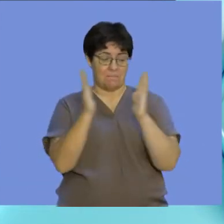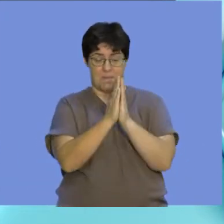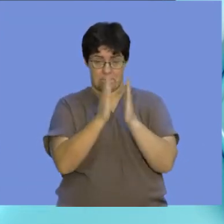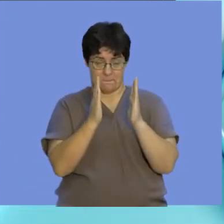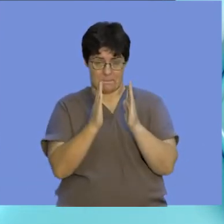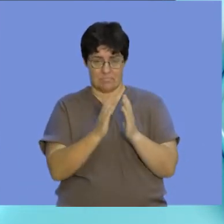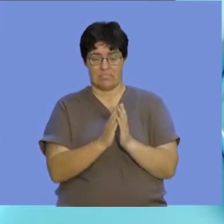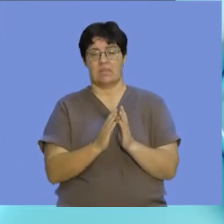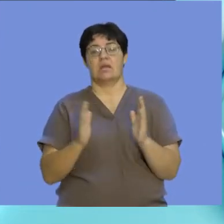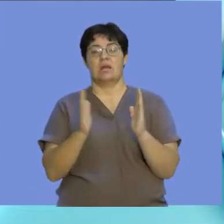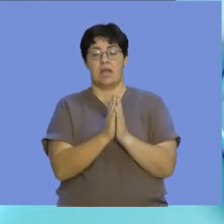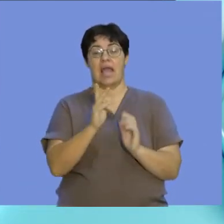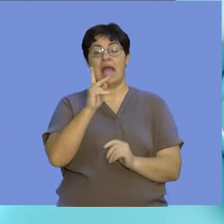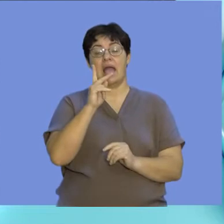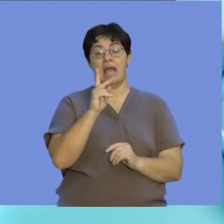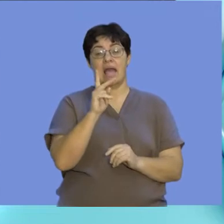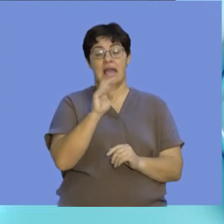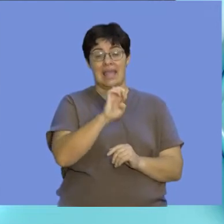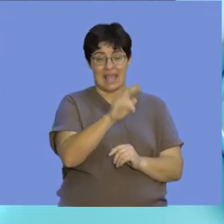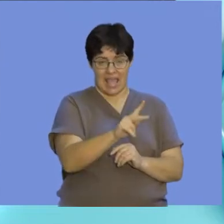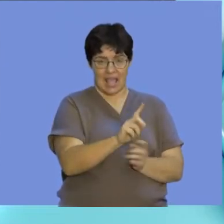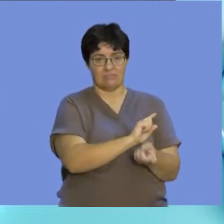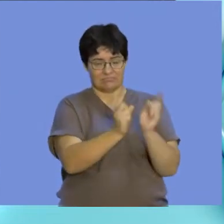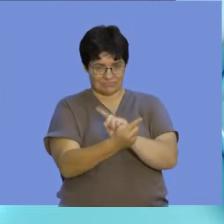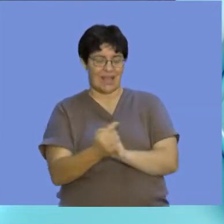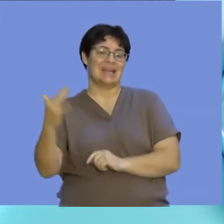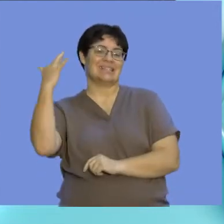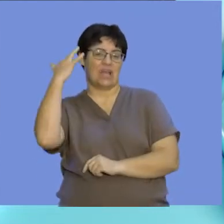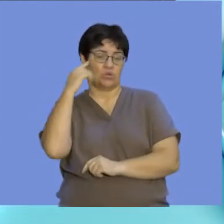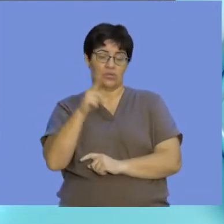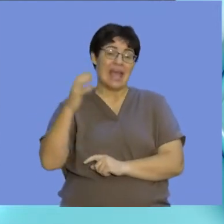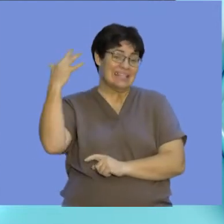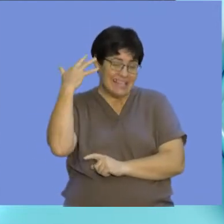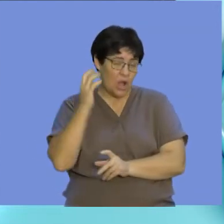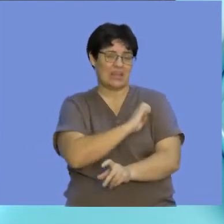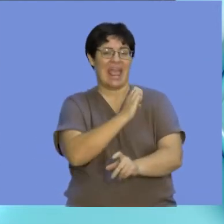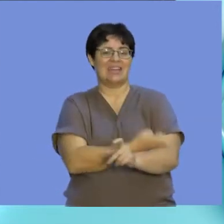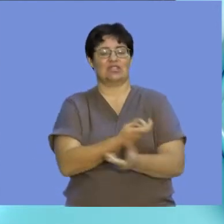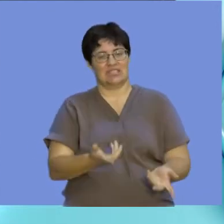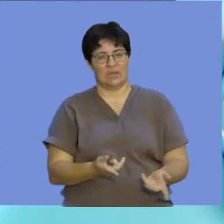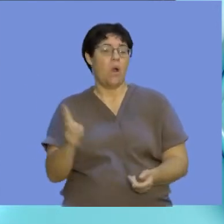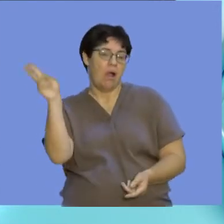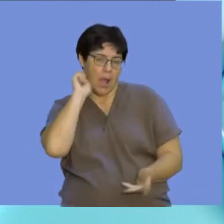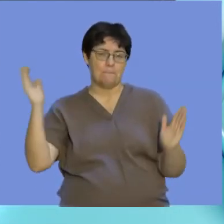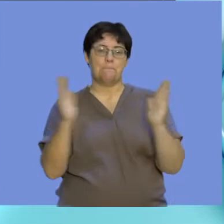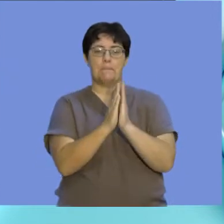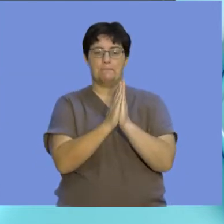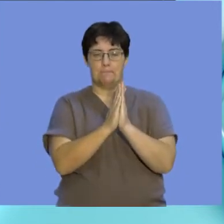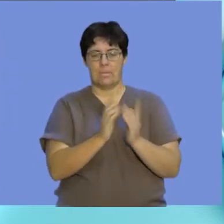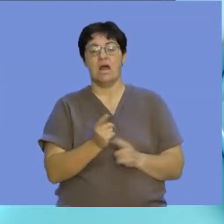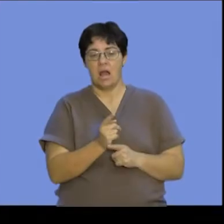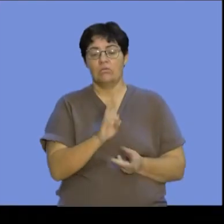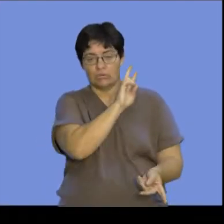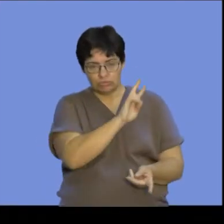the kinetic energy gets transferred into sound. Sound's an energy. Sound is a form of energy, so we transfer in the